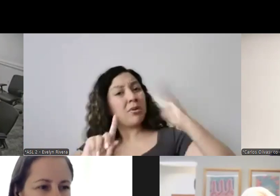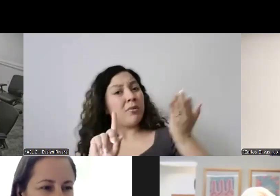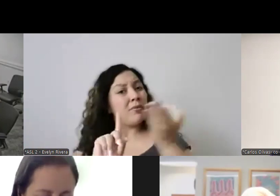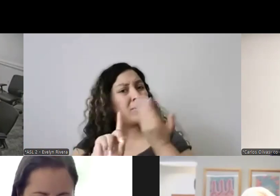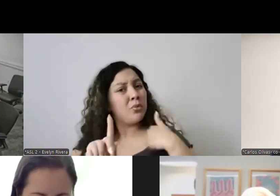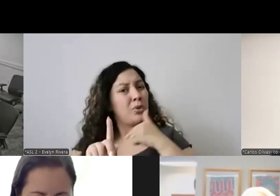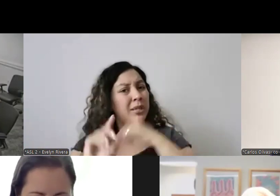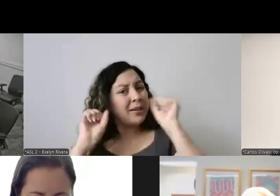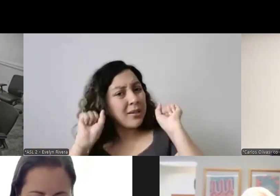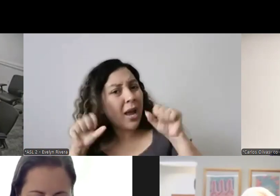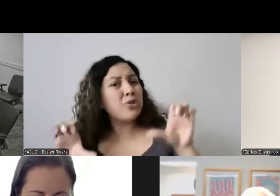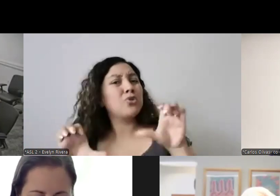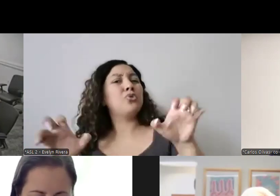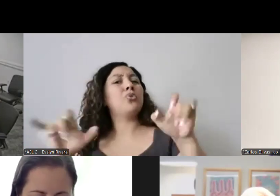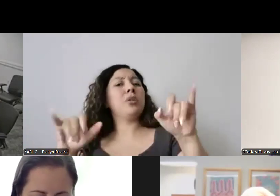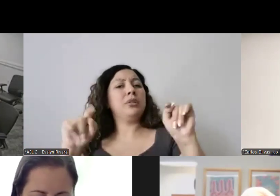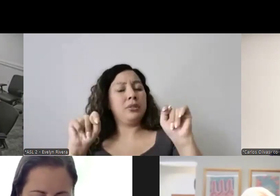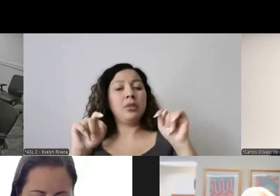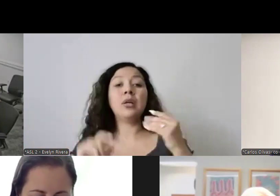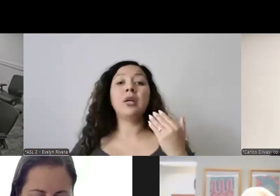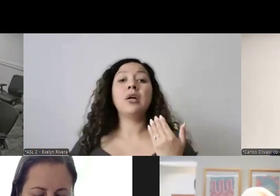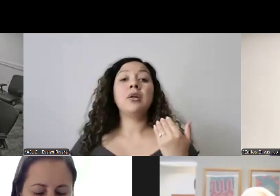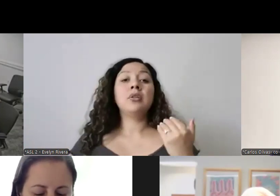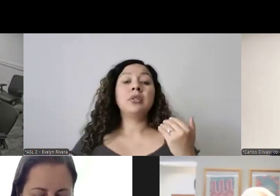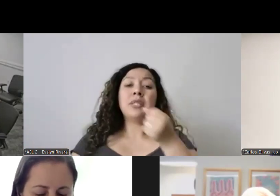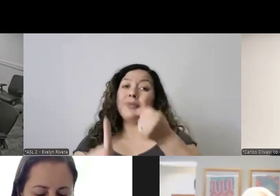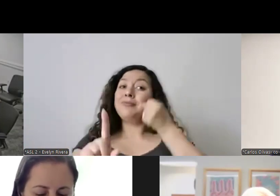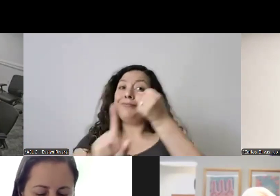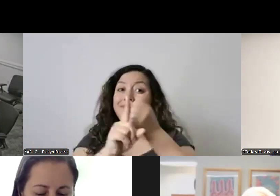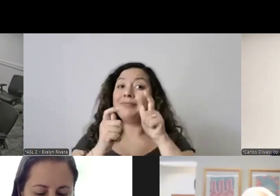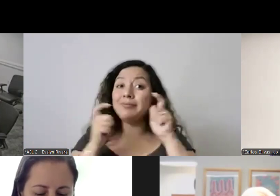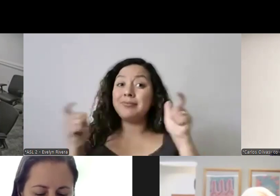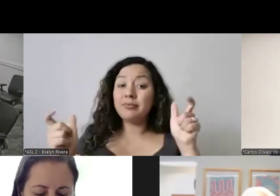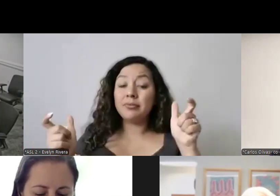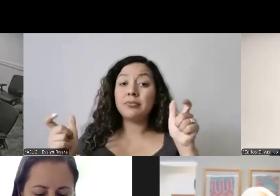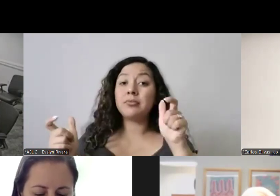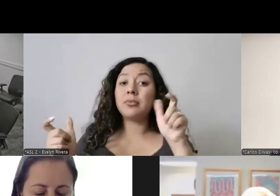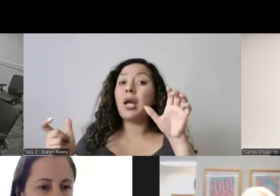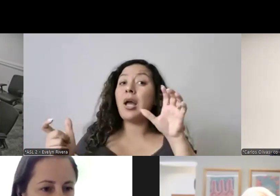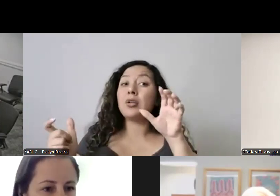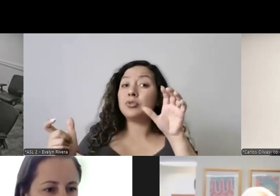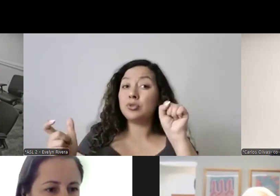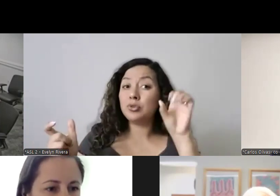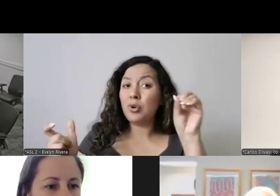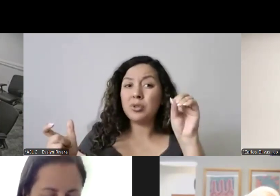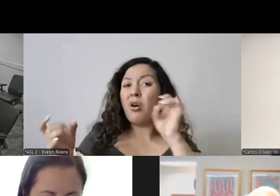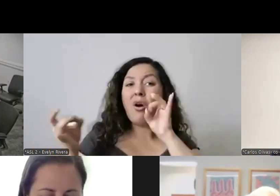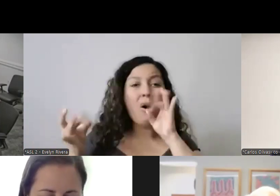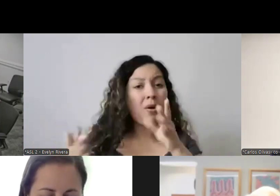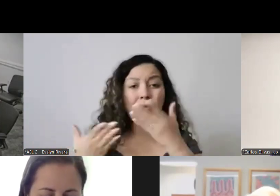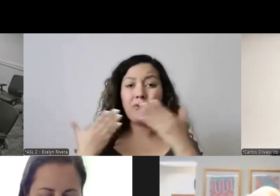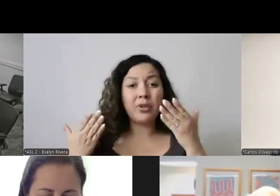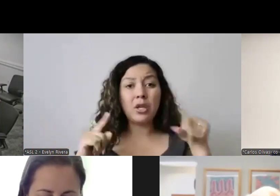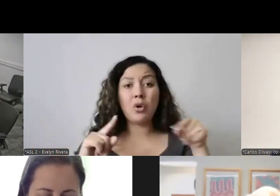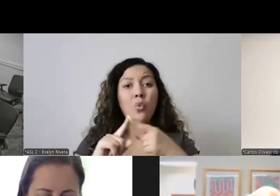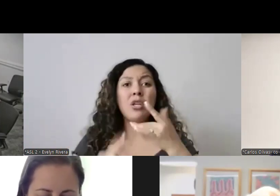I'm convinced that the reason that the impact is quite significant. And so, you know, it's a terrible thing when you're going